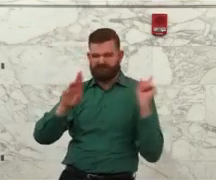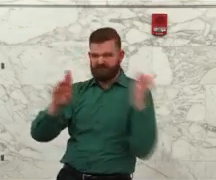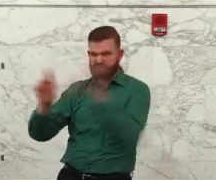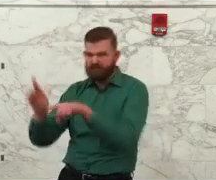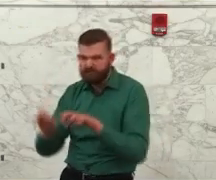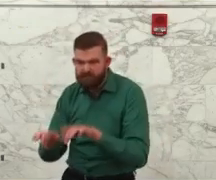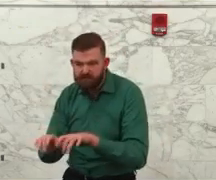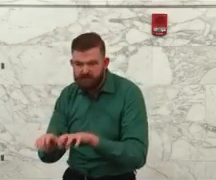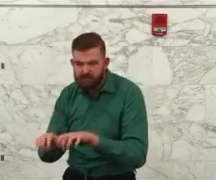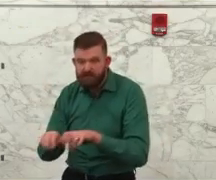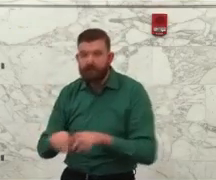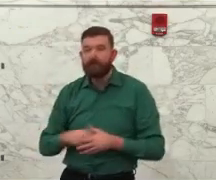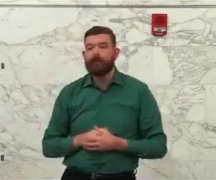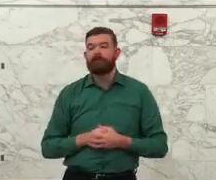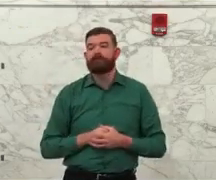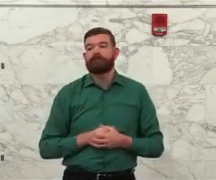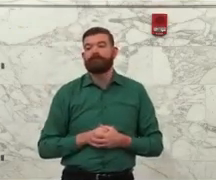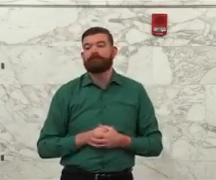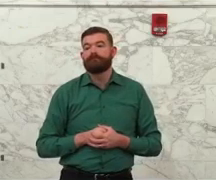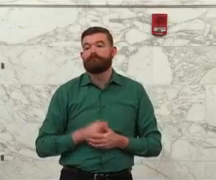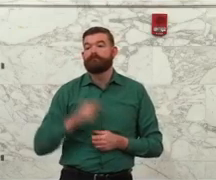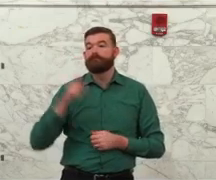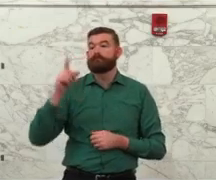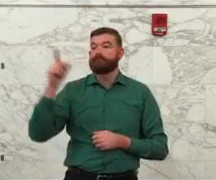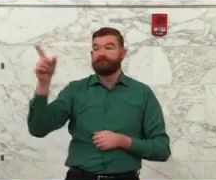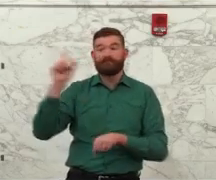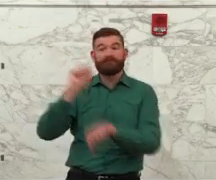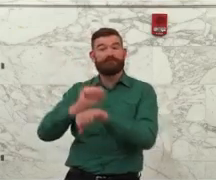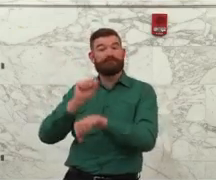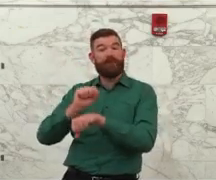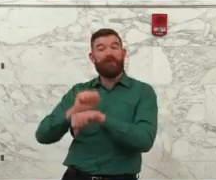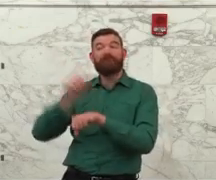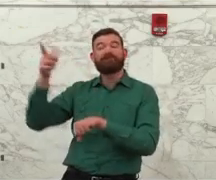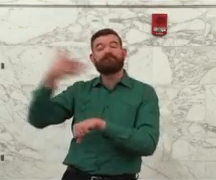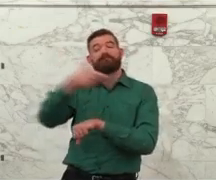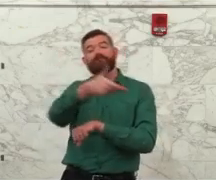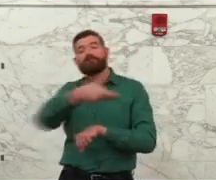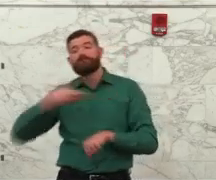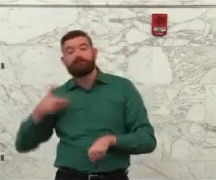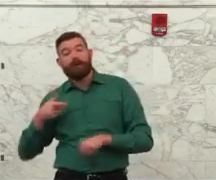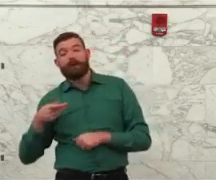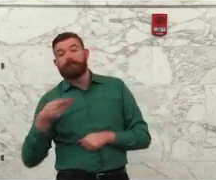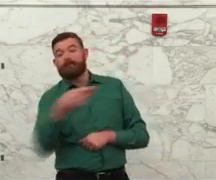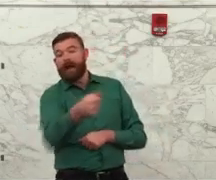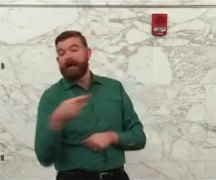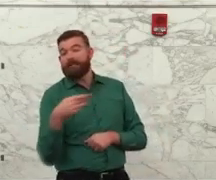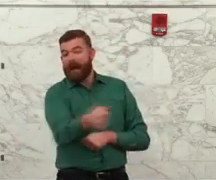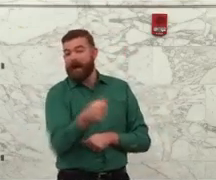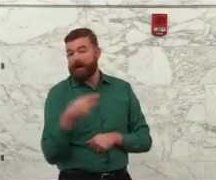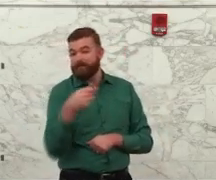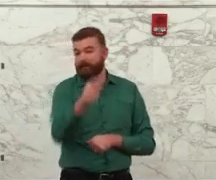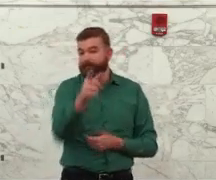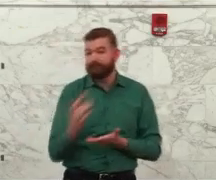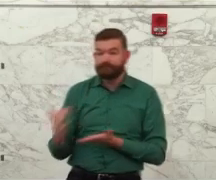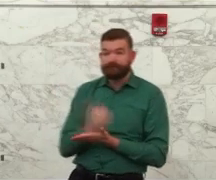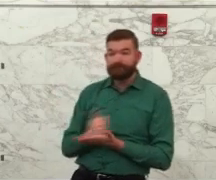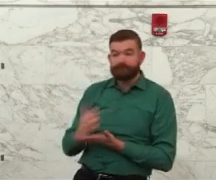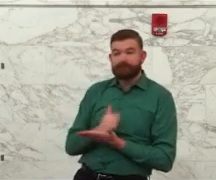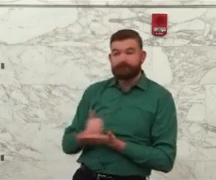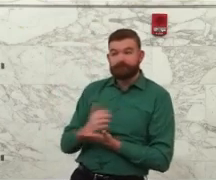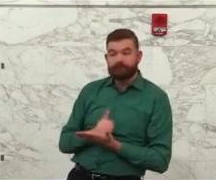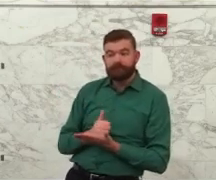employees, they're urged to do so because of the benefits available through the recently passed federal response law.